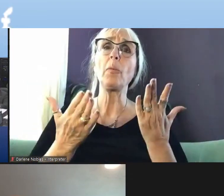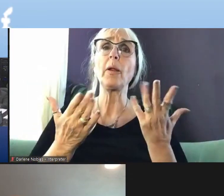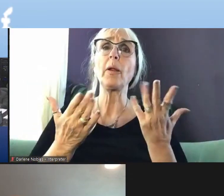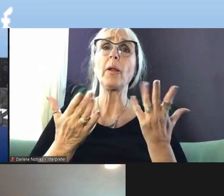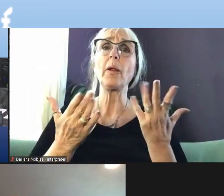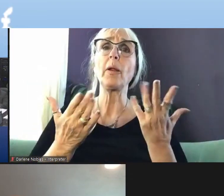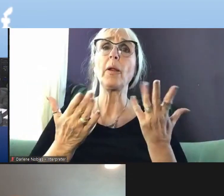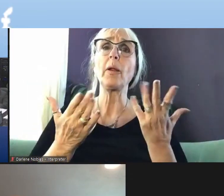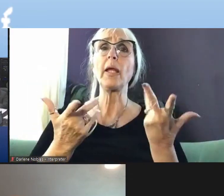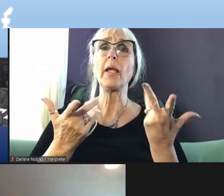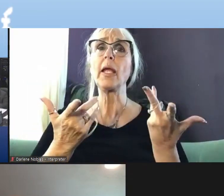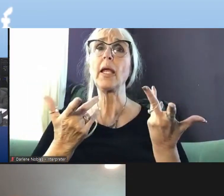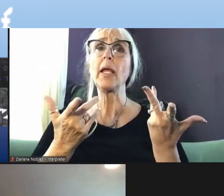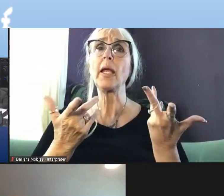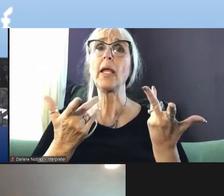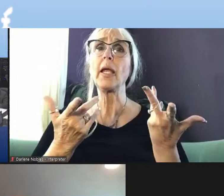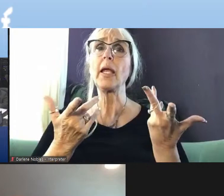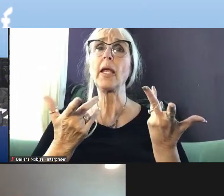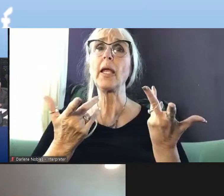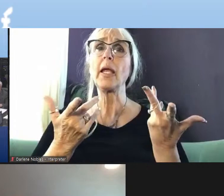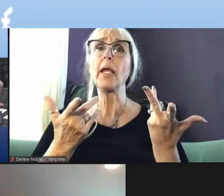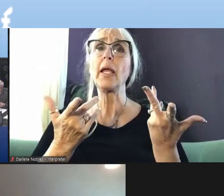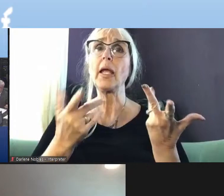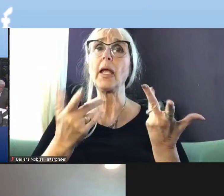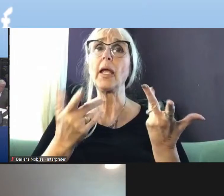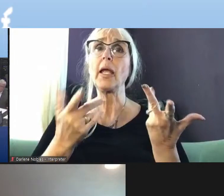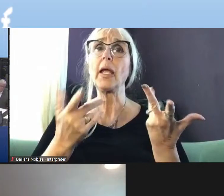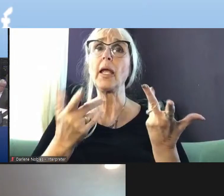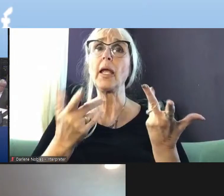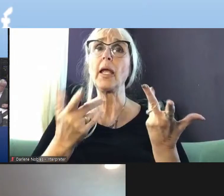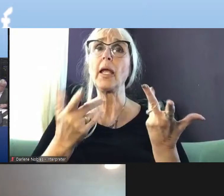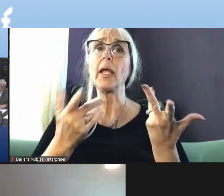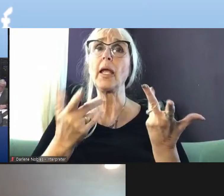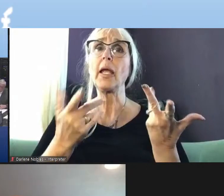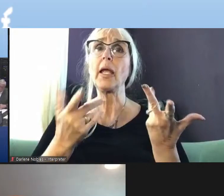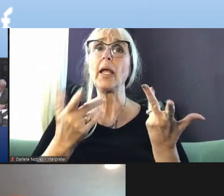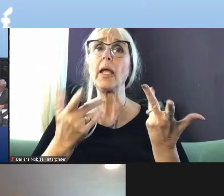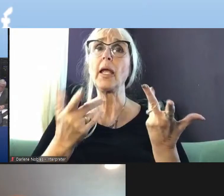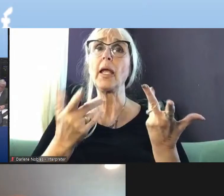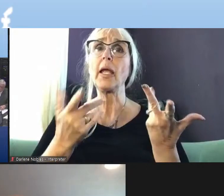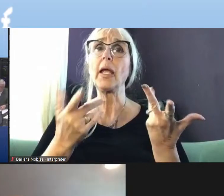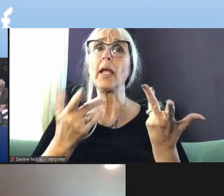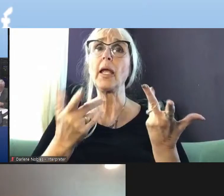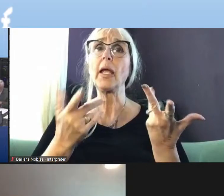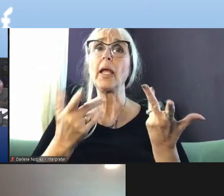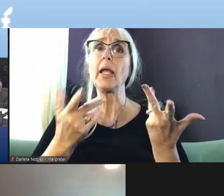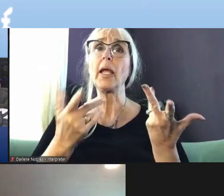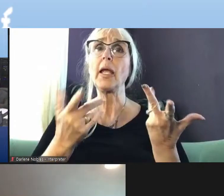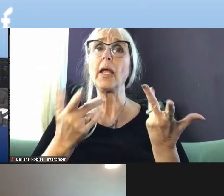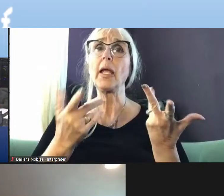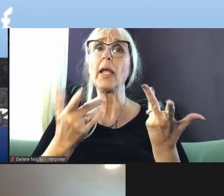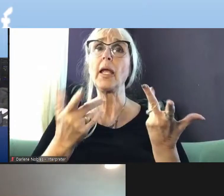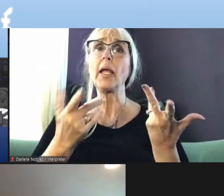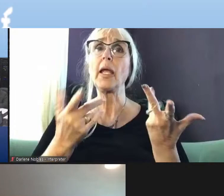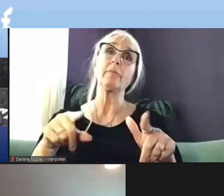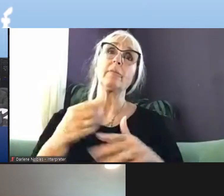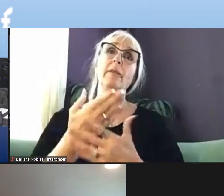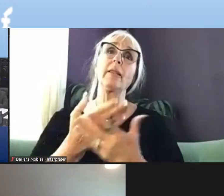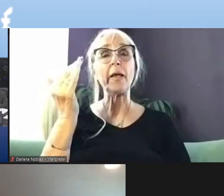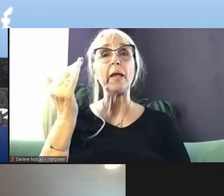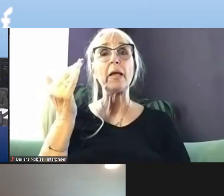6 more. But those are just things that seem to be in line with ARPA